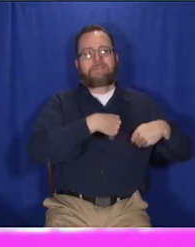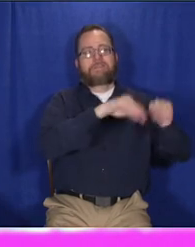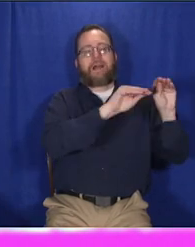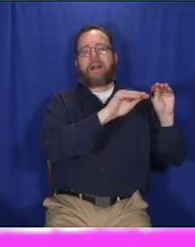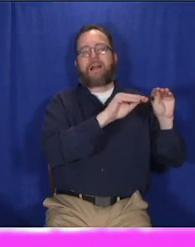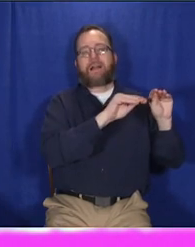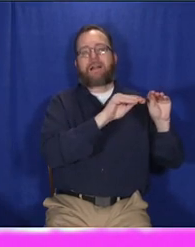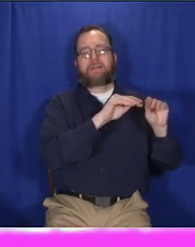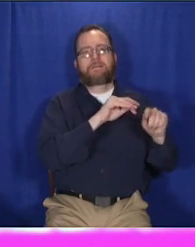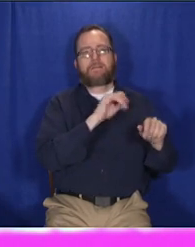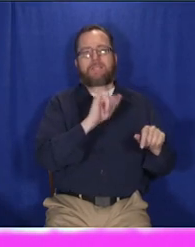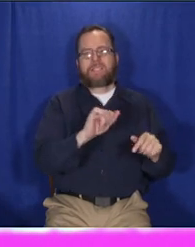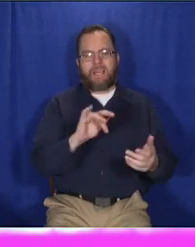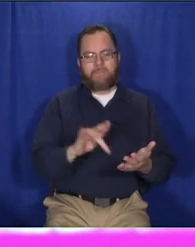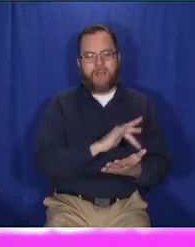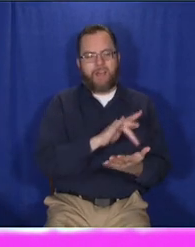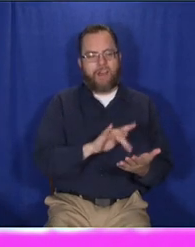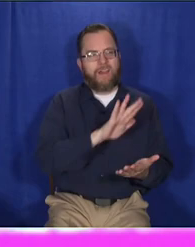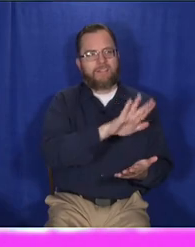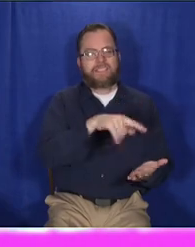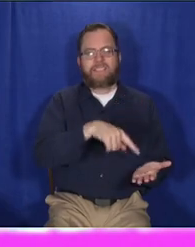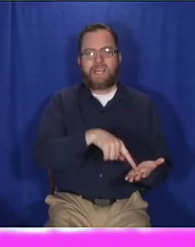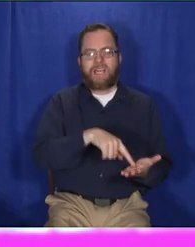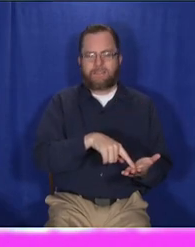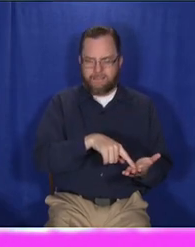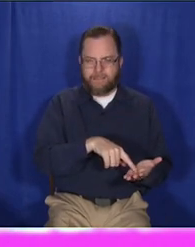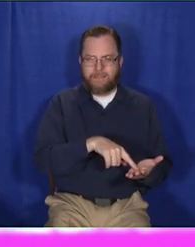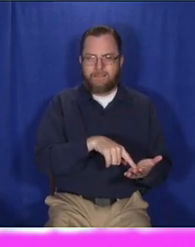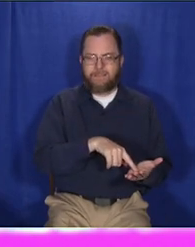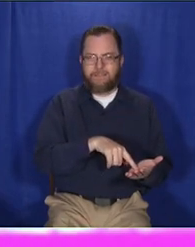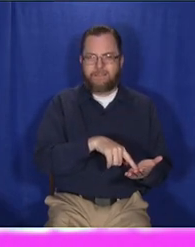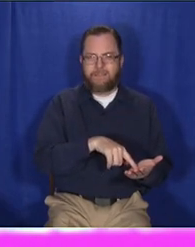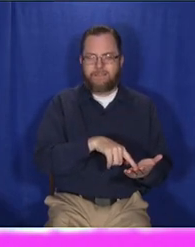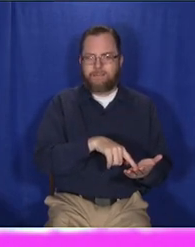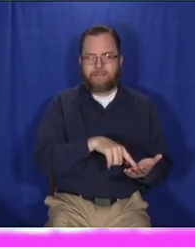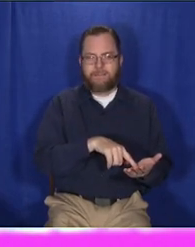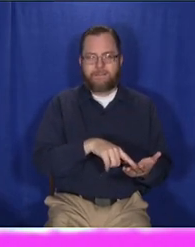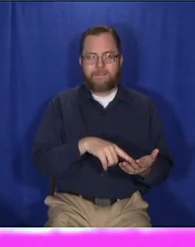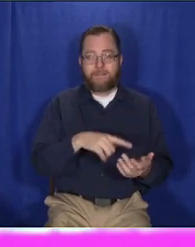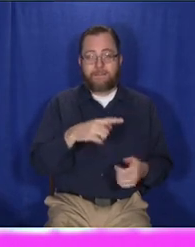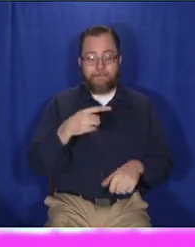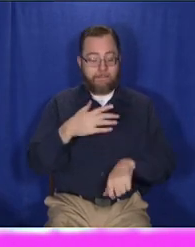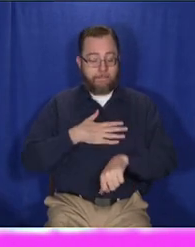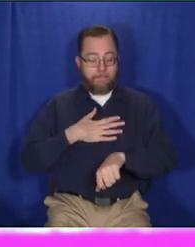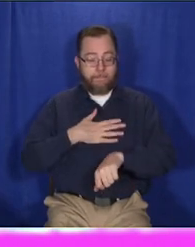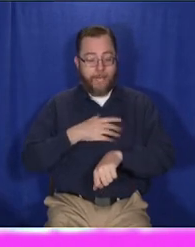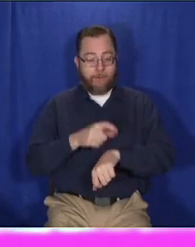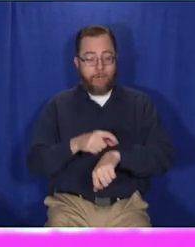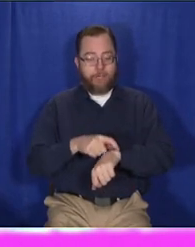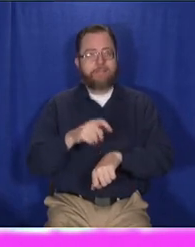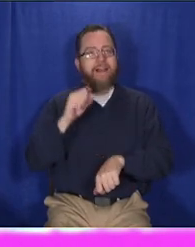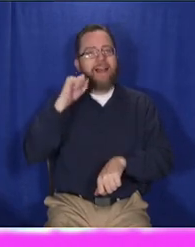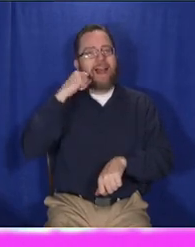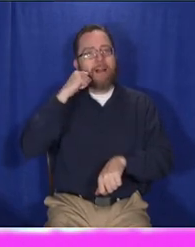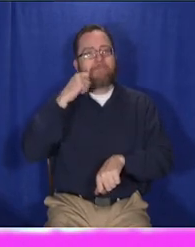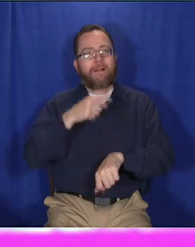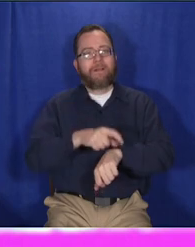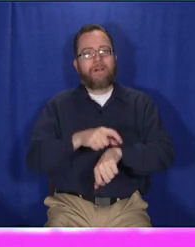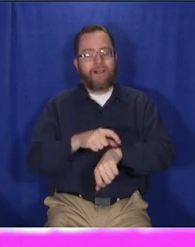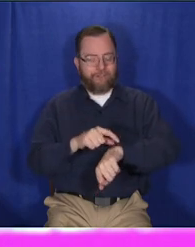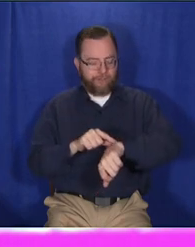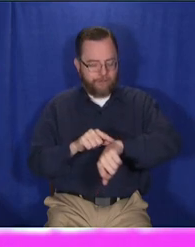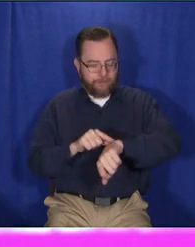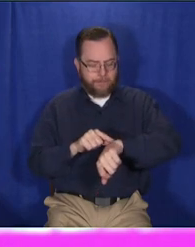know what I'm saying? Like, he just thinks different about all of his stuff. He is literally a part of an entirely